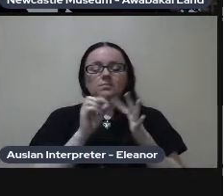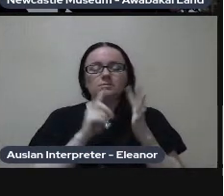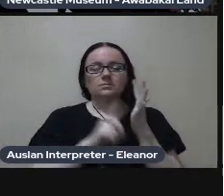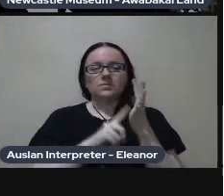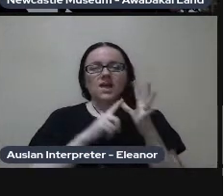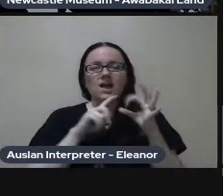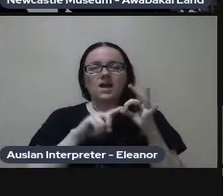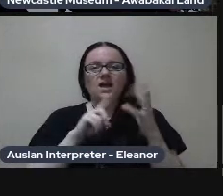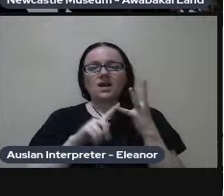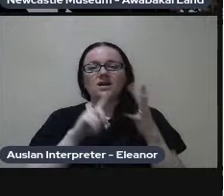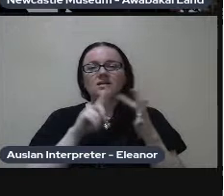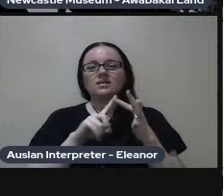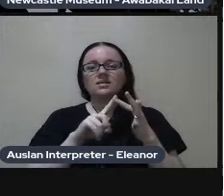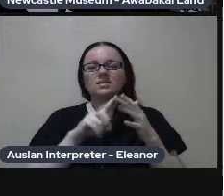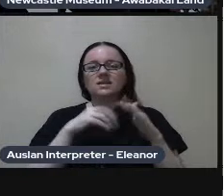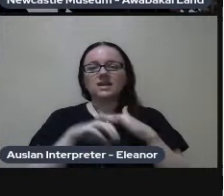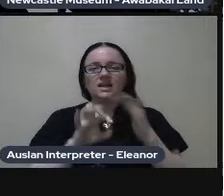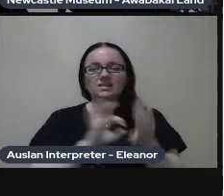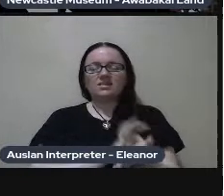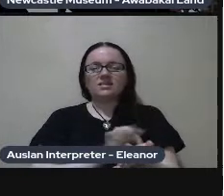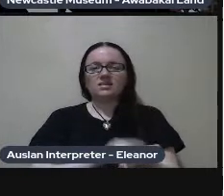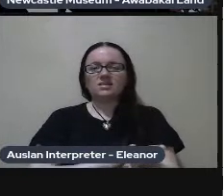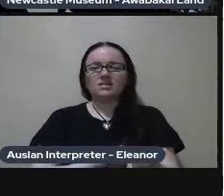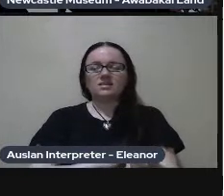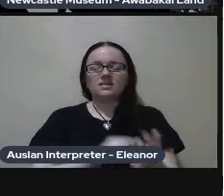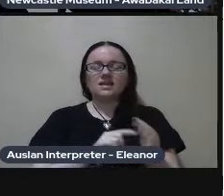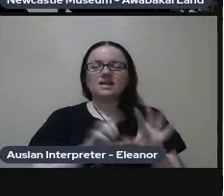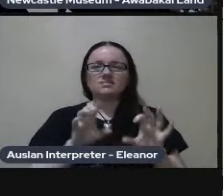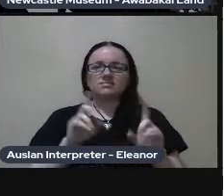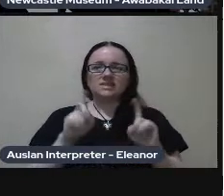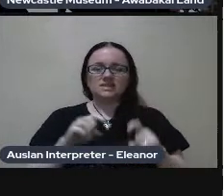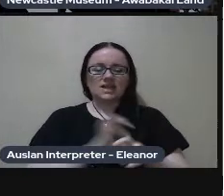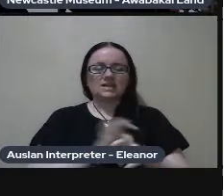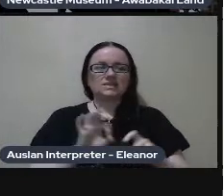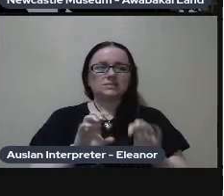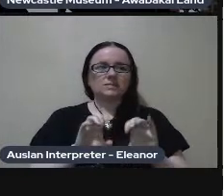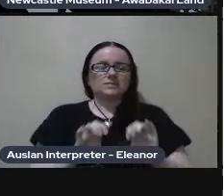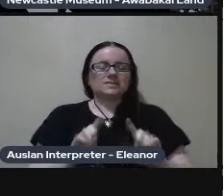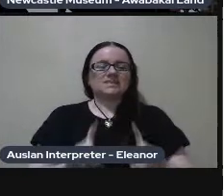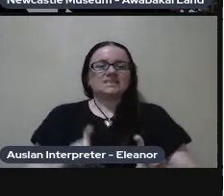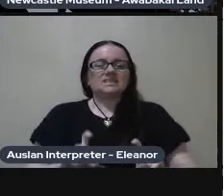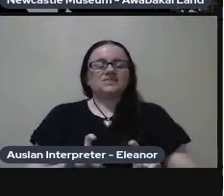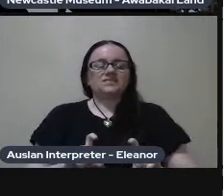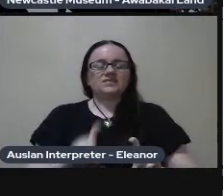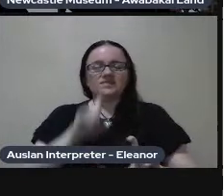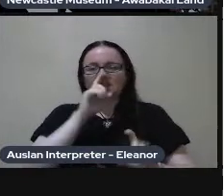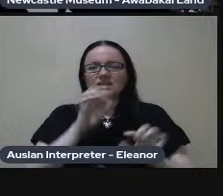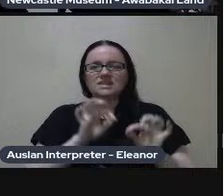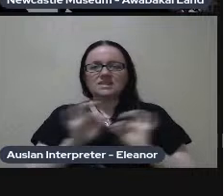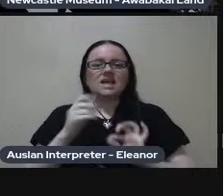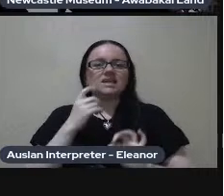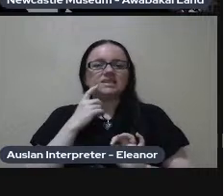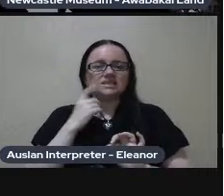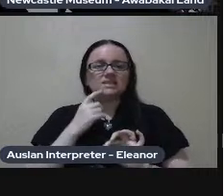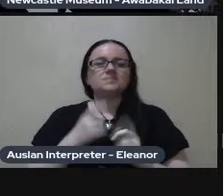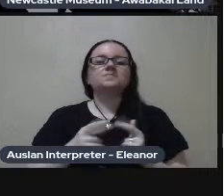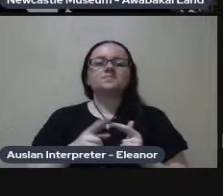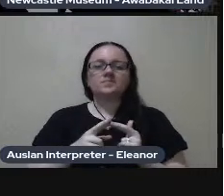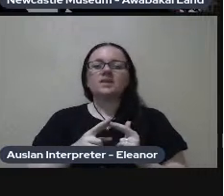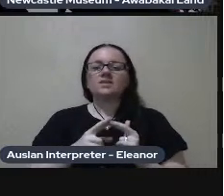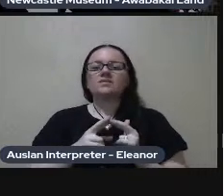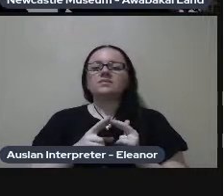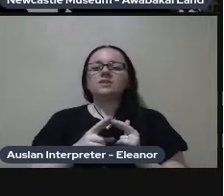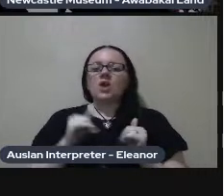that tearing and stiffness. So if you have high cholesterol or high triglycerides and you have high blood pressure as well, you're